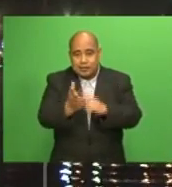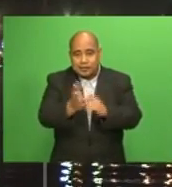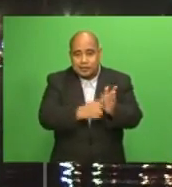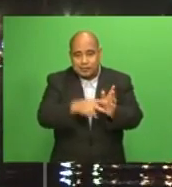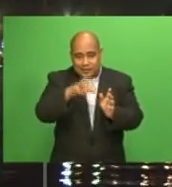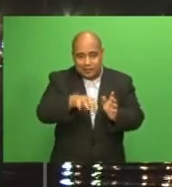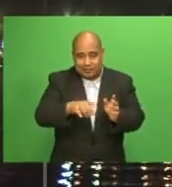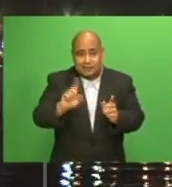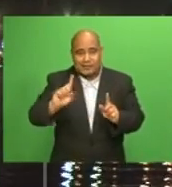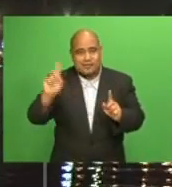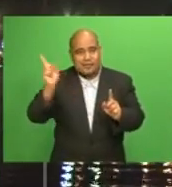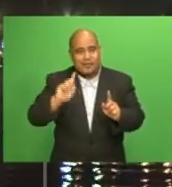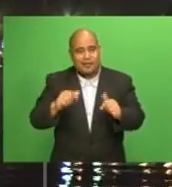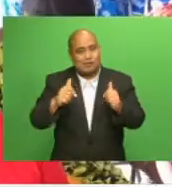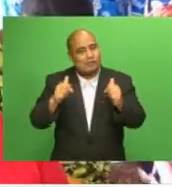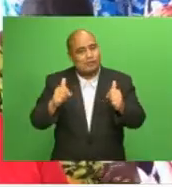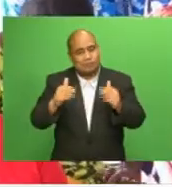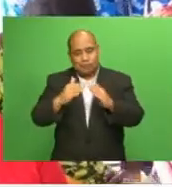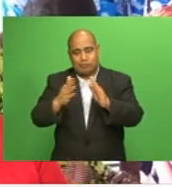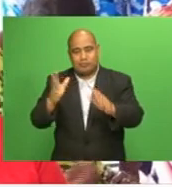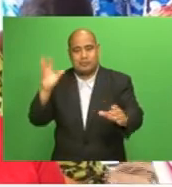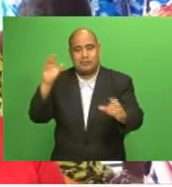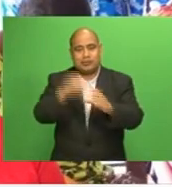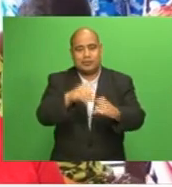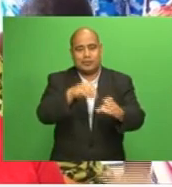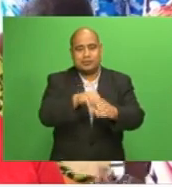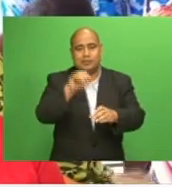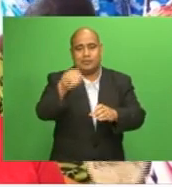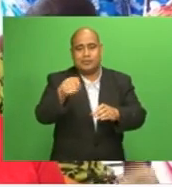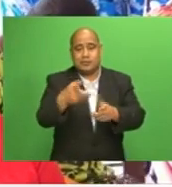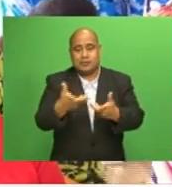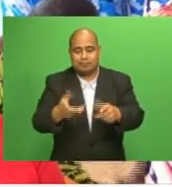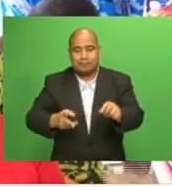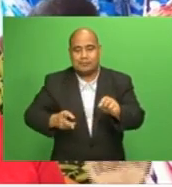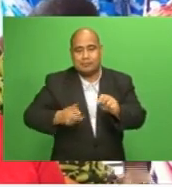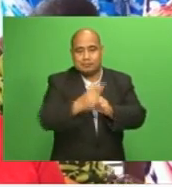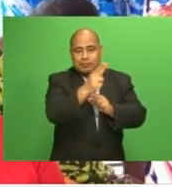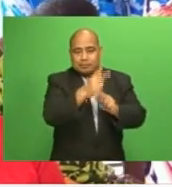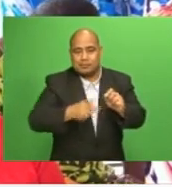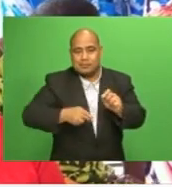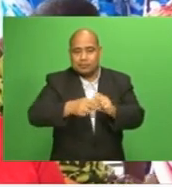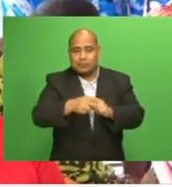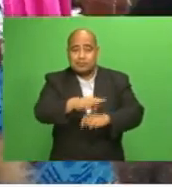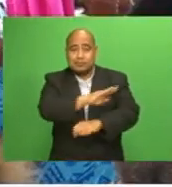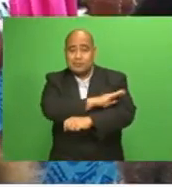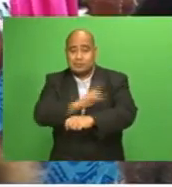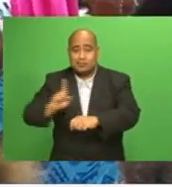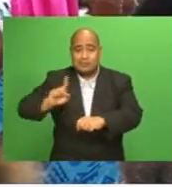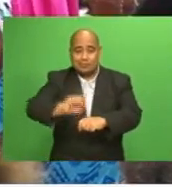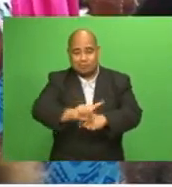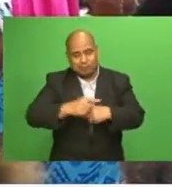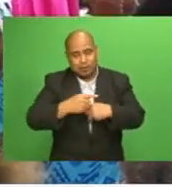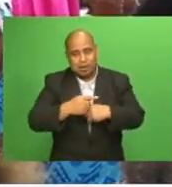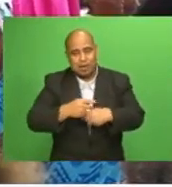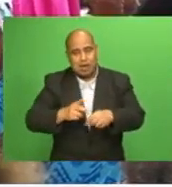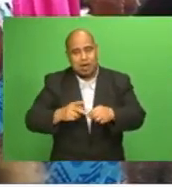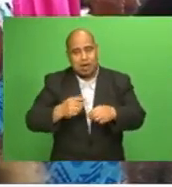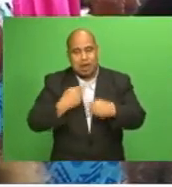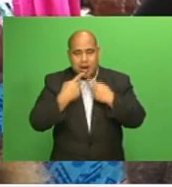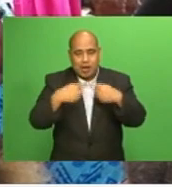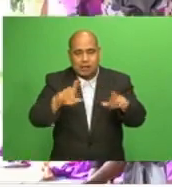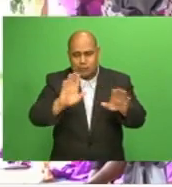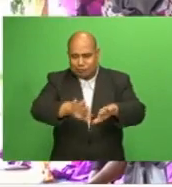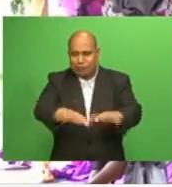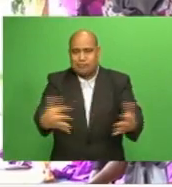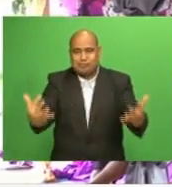homes. While commissioning the project, Prime Minister Vorenge Bainimarama says this will greatly benefit children who can now study at night